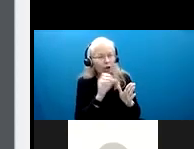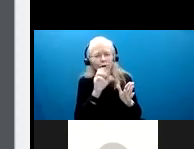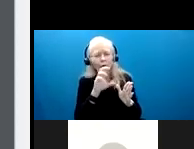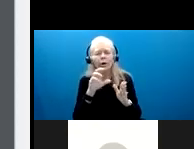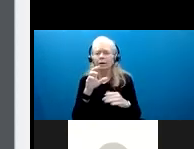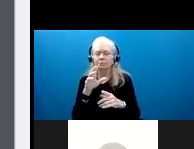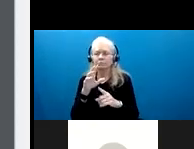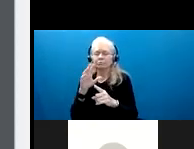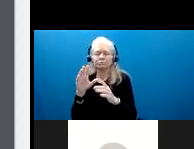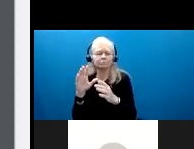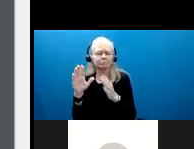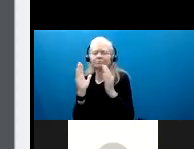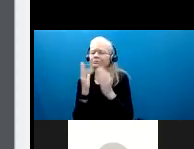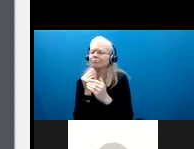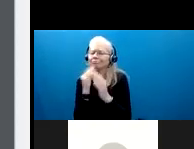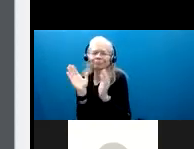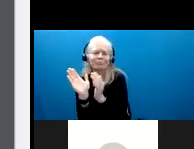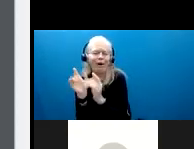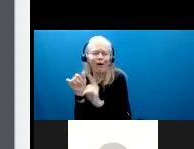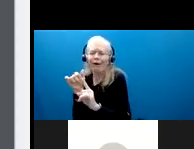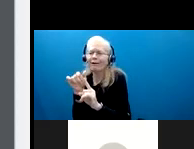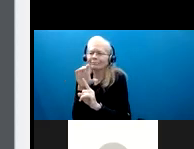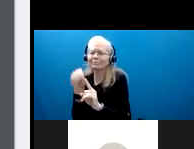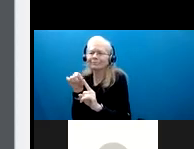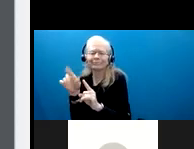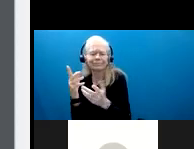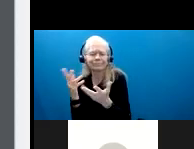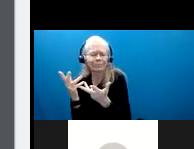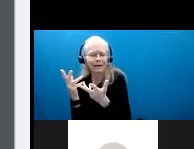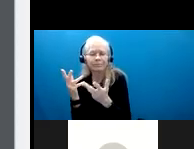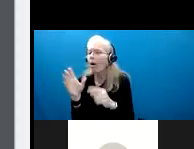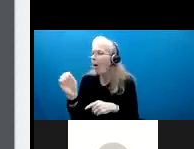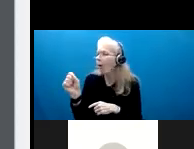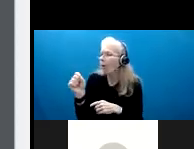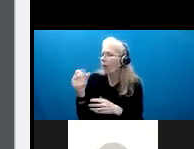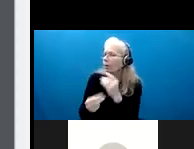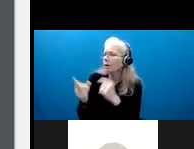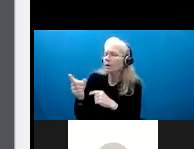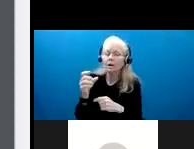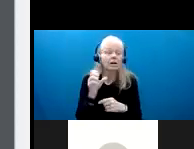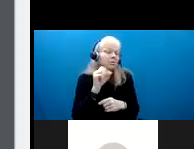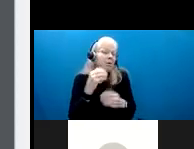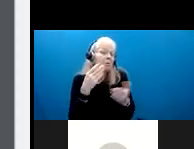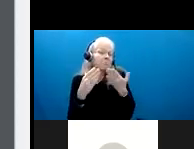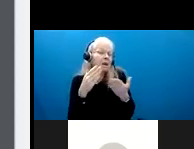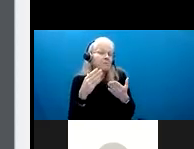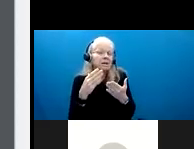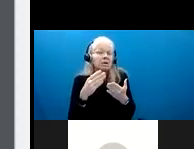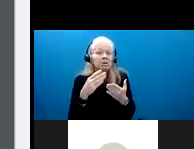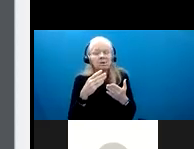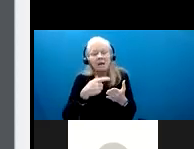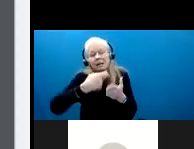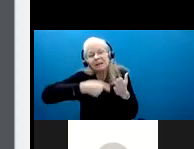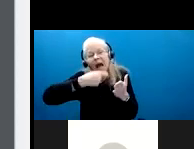Right, and so something would be great would be like maybe have a reduced assessment or